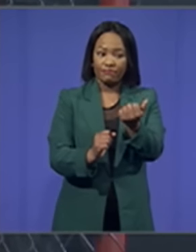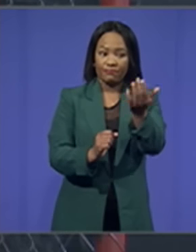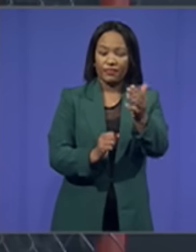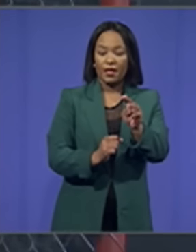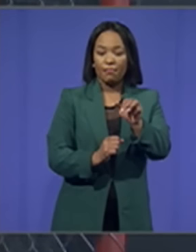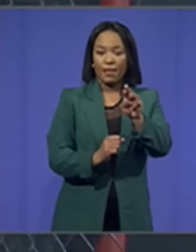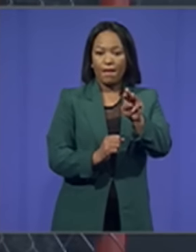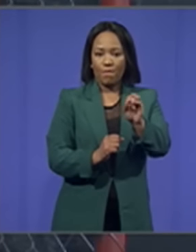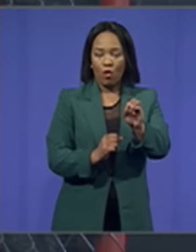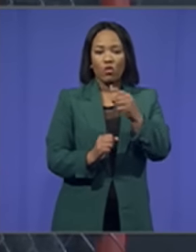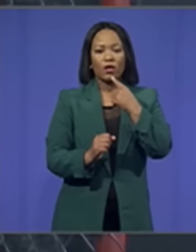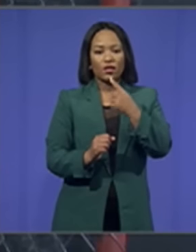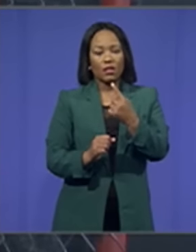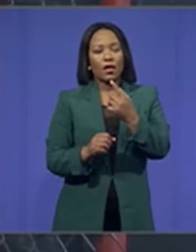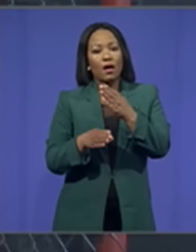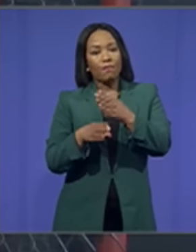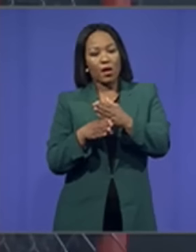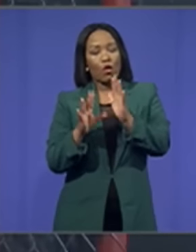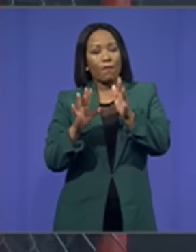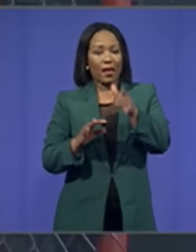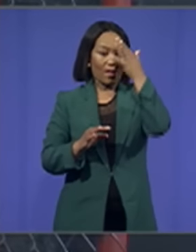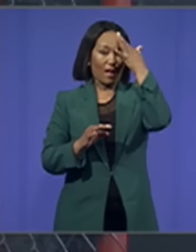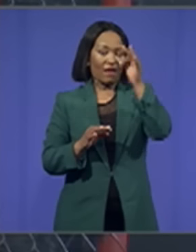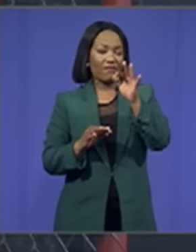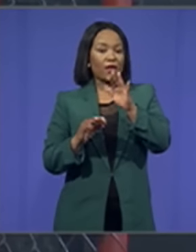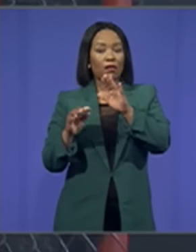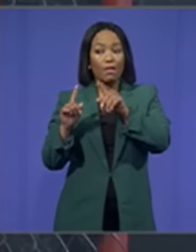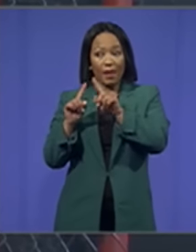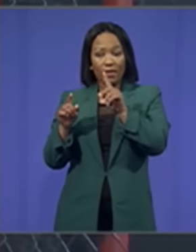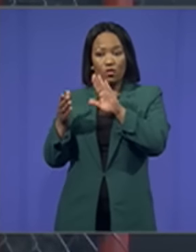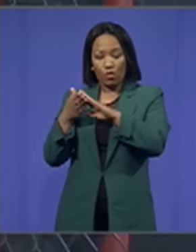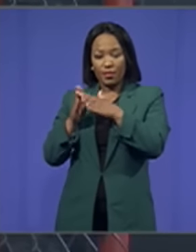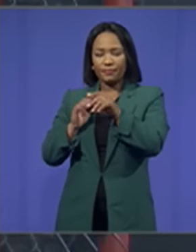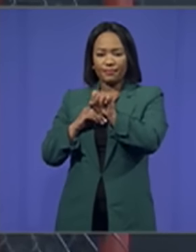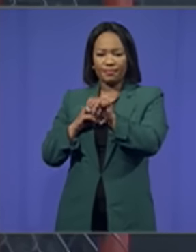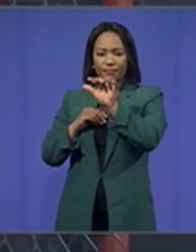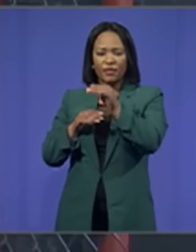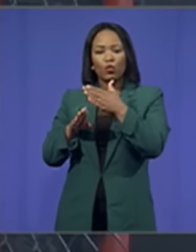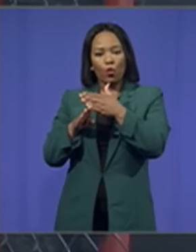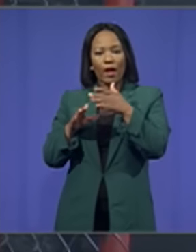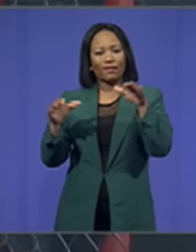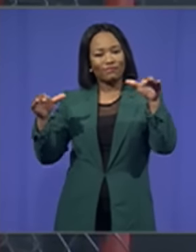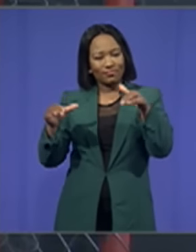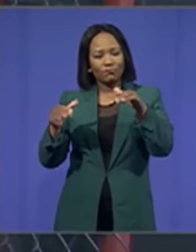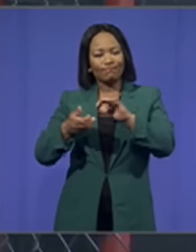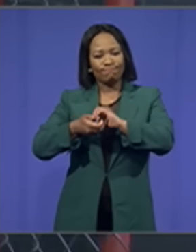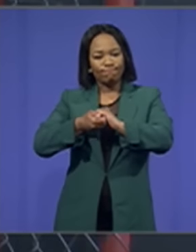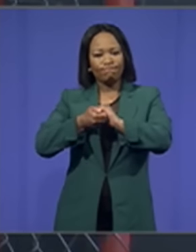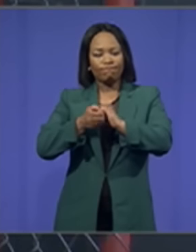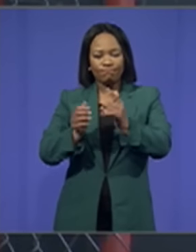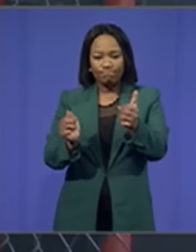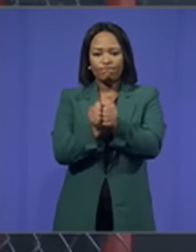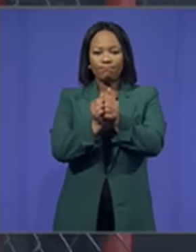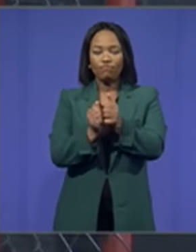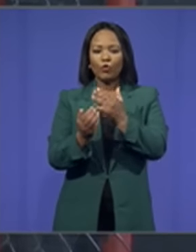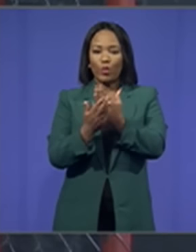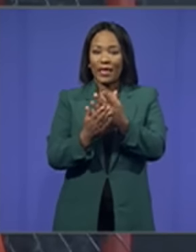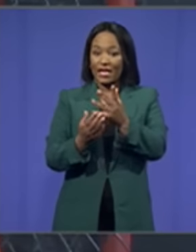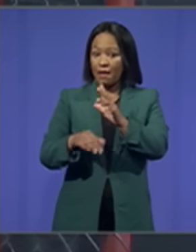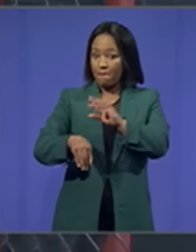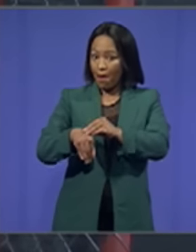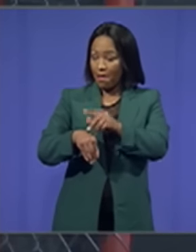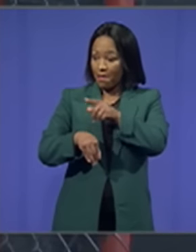hore e ske ya ba fela mosebetsi wa mmuso fela le baahi ba Afrika Borwa ho sebetswe mmoho bakeng sa hore ho tlo ho hlolwe mathata